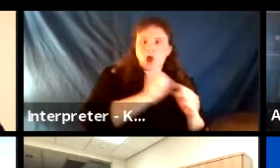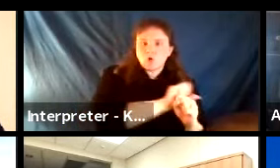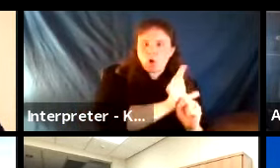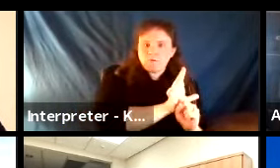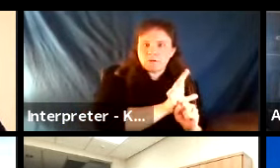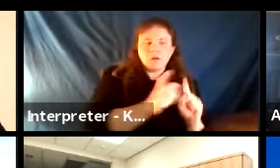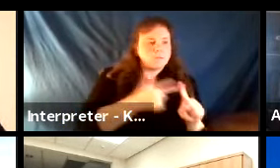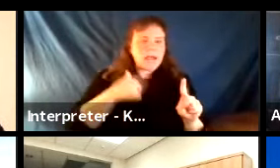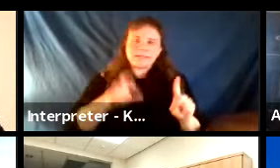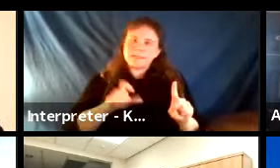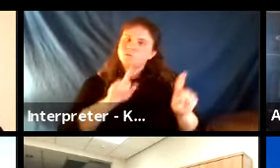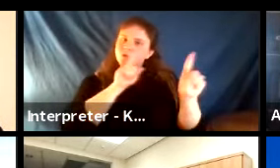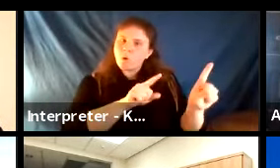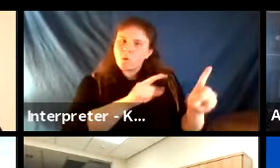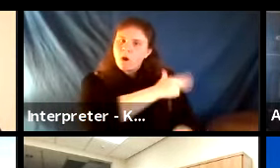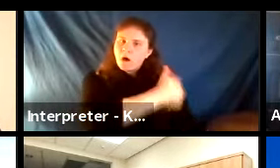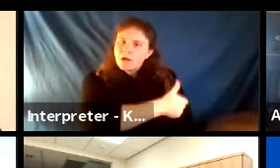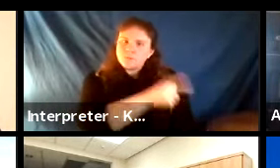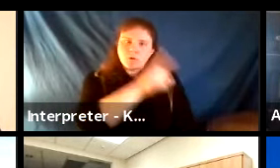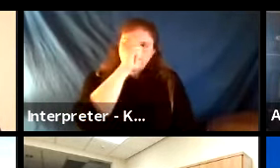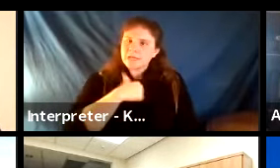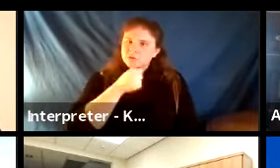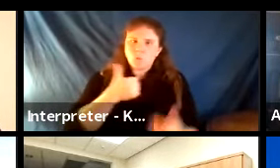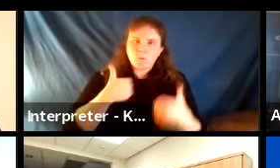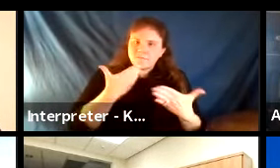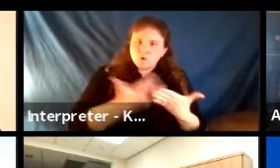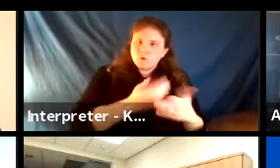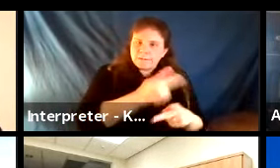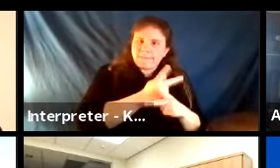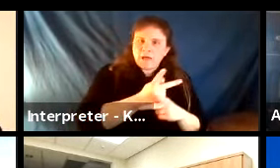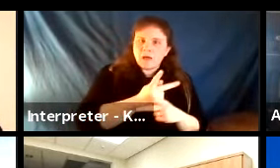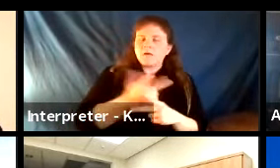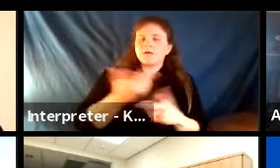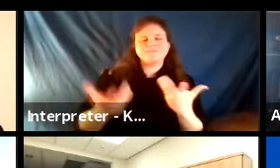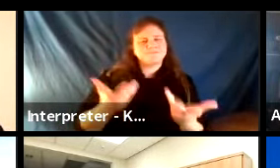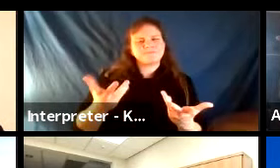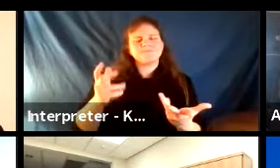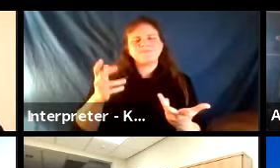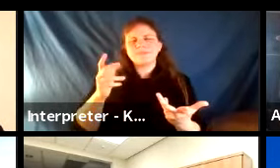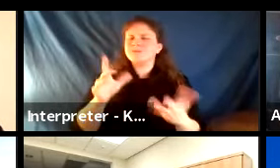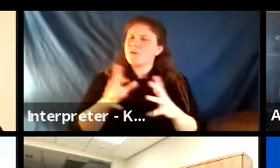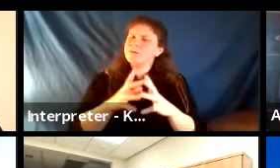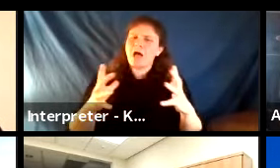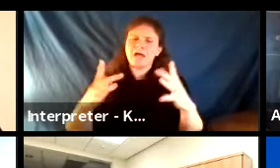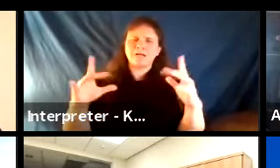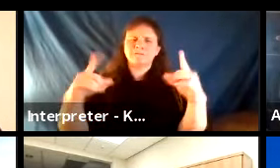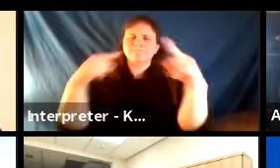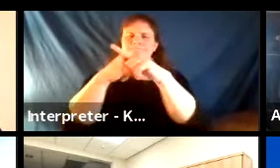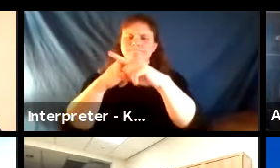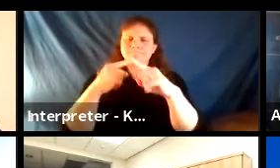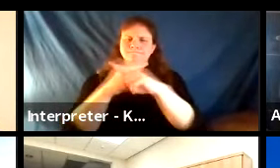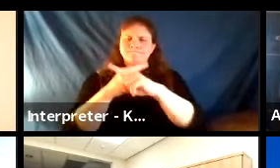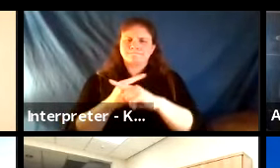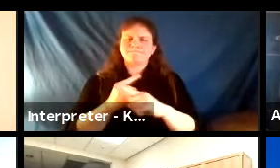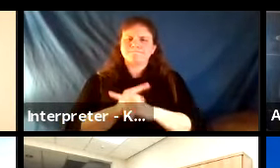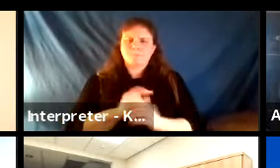hospital because they're not getting the care that they should be getting or are used to getting. So there is a lot of intersectionality amongst this entire